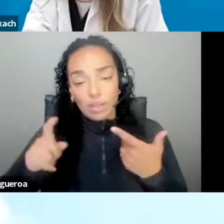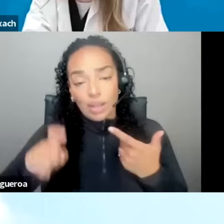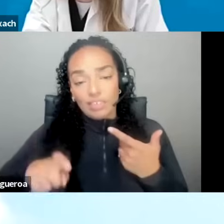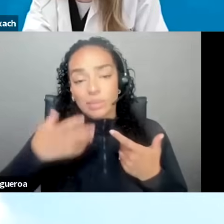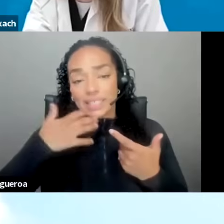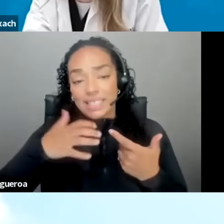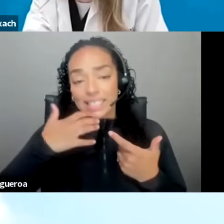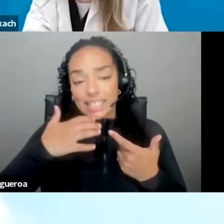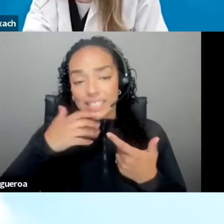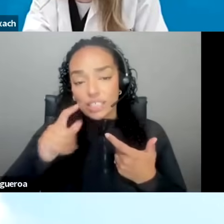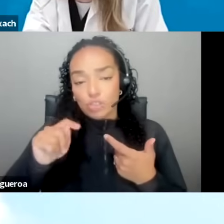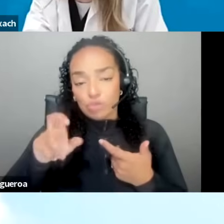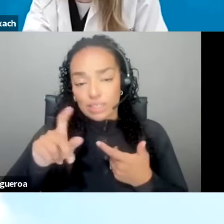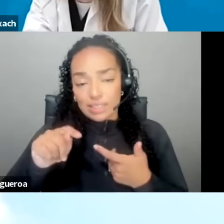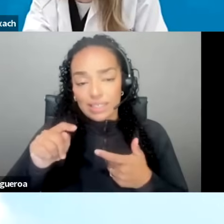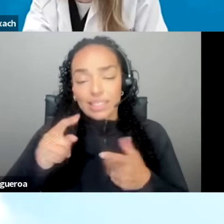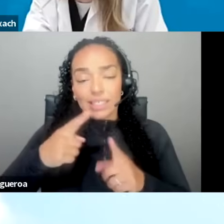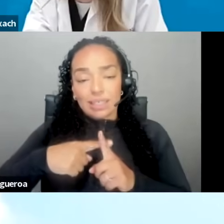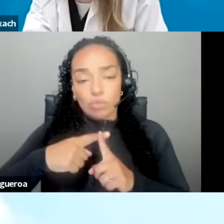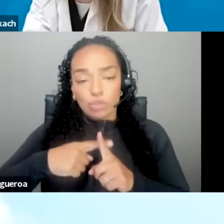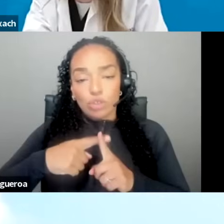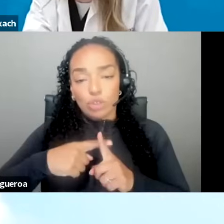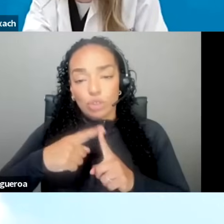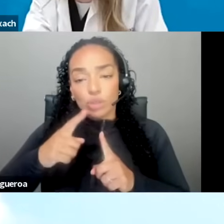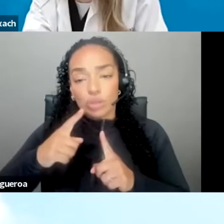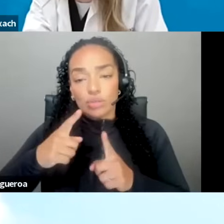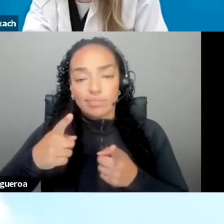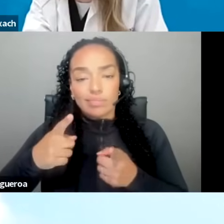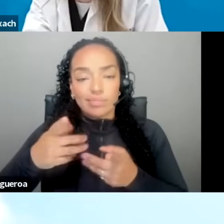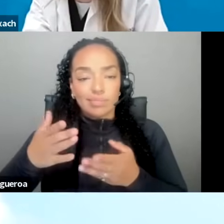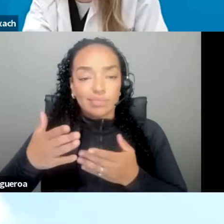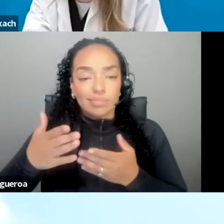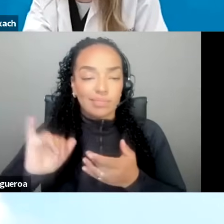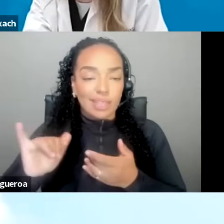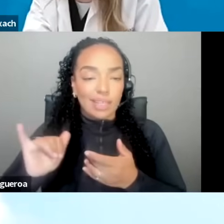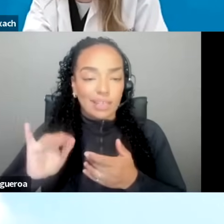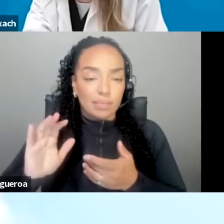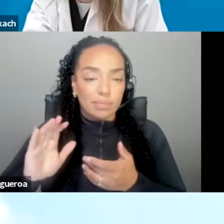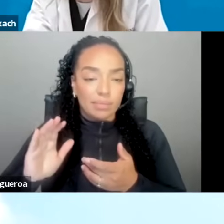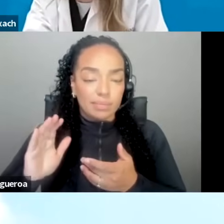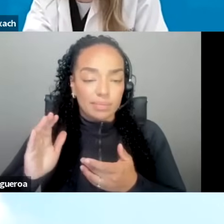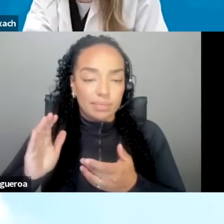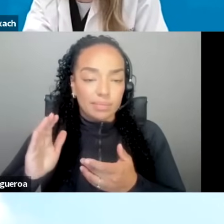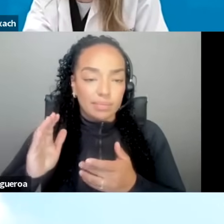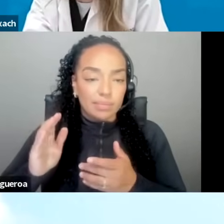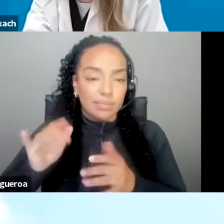treated at temperatures that resemble commercial pasteurization.